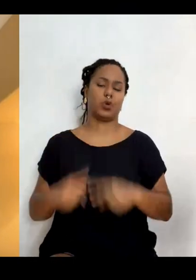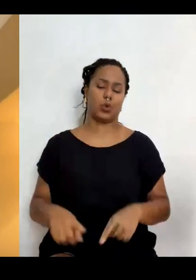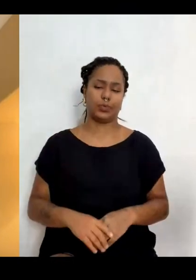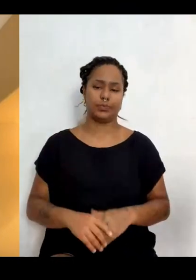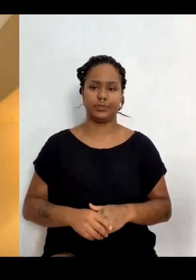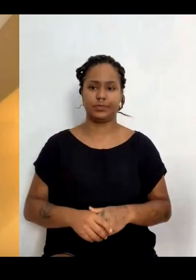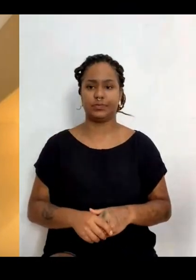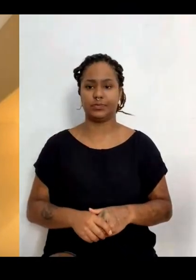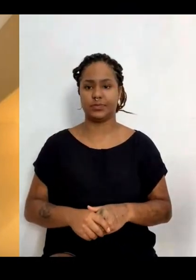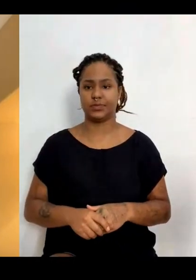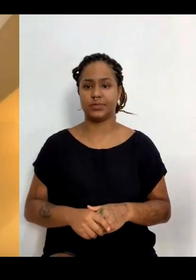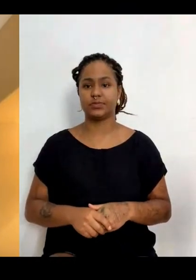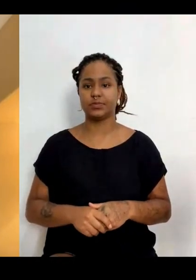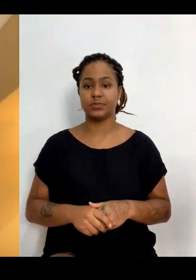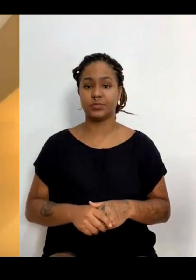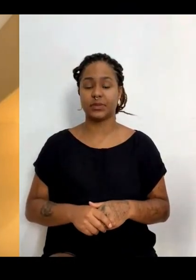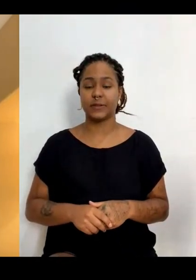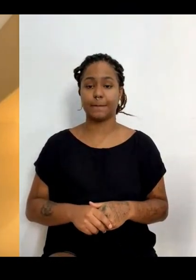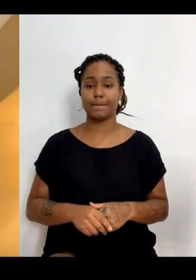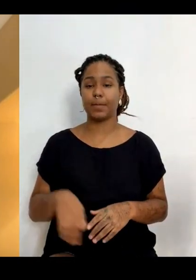is forces